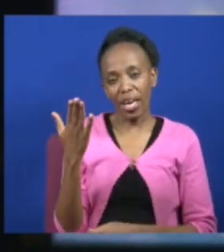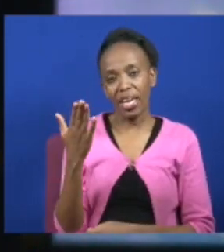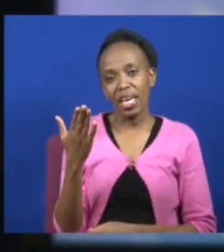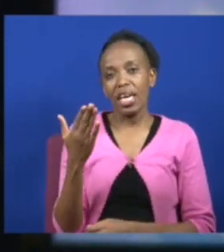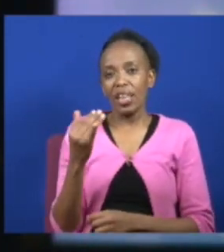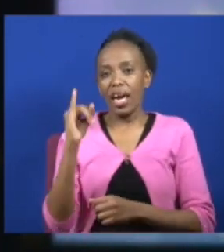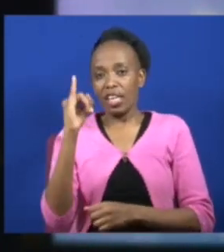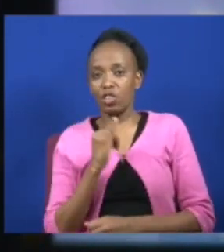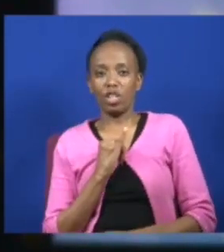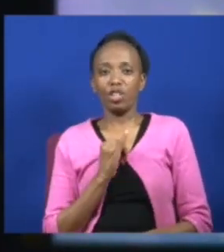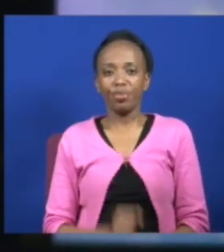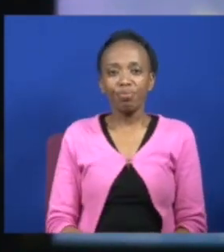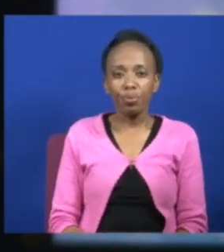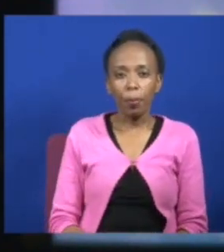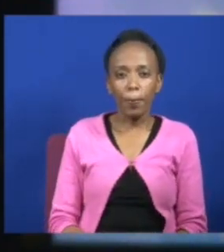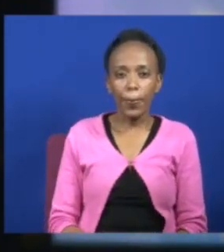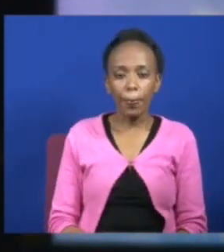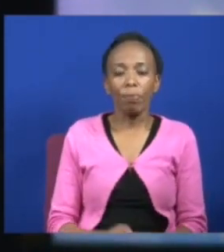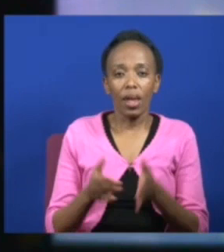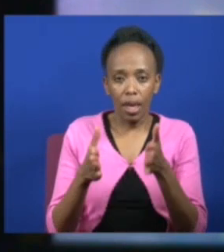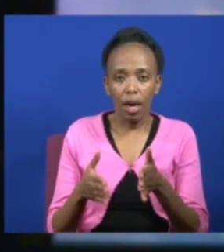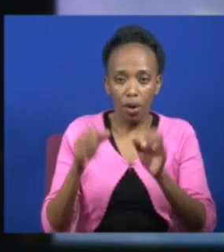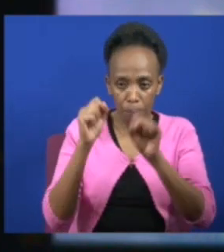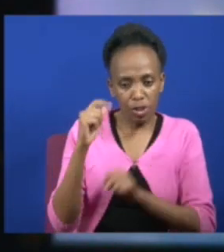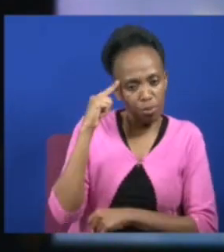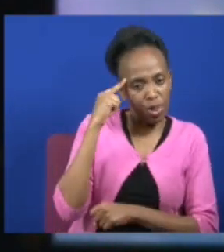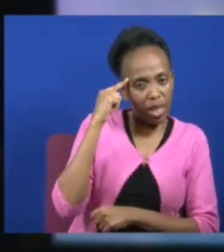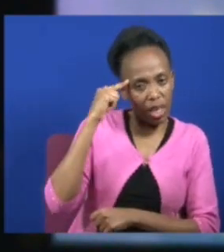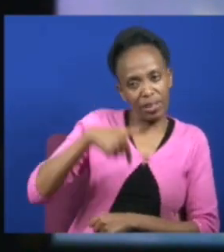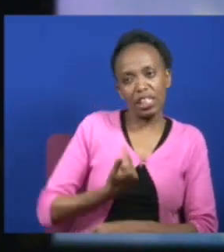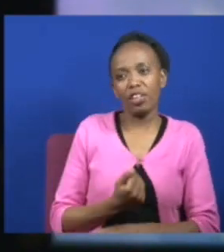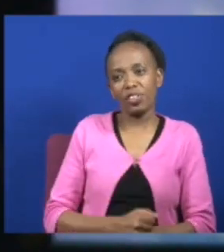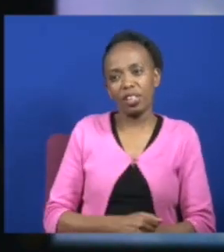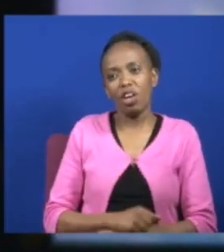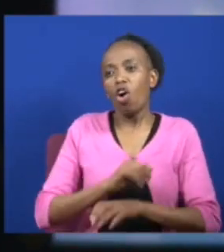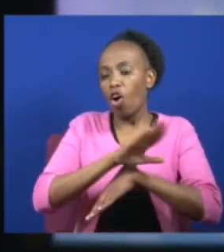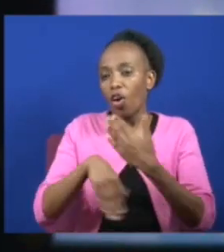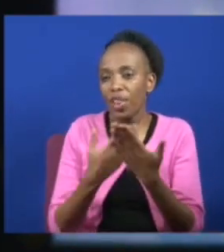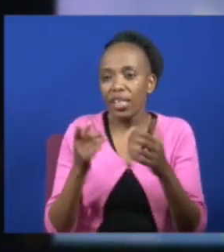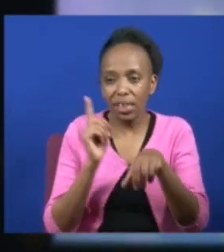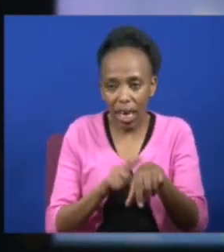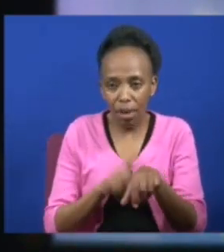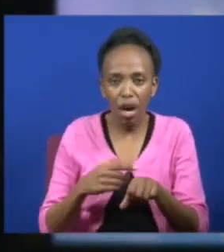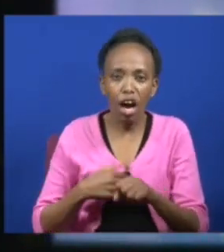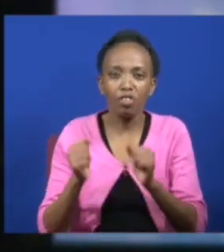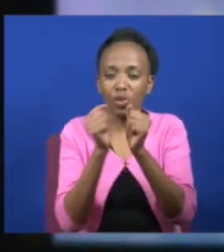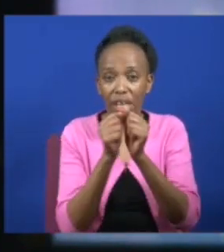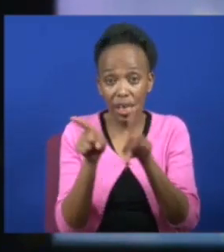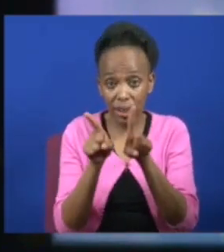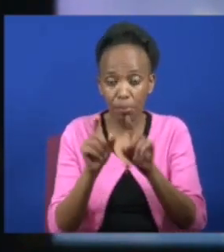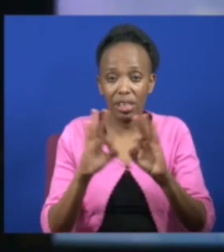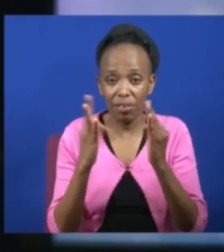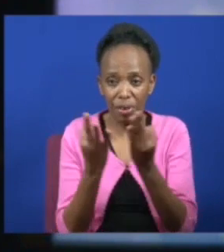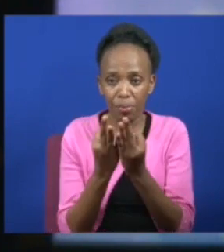the isolation. So we can ask ourselves, all this time we have together as